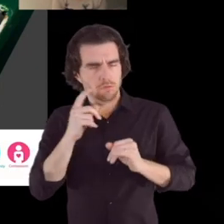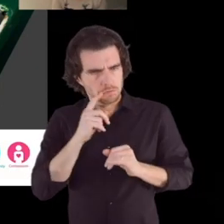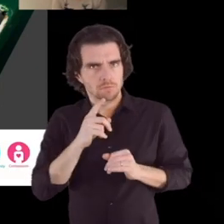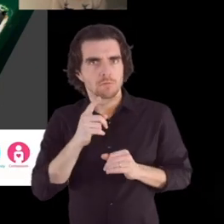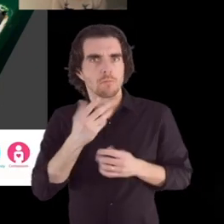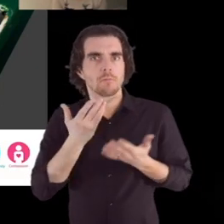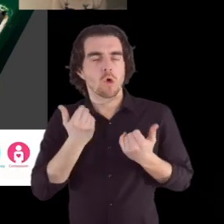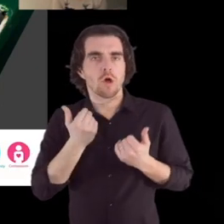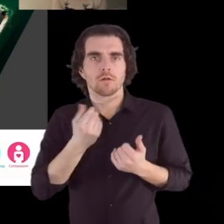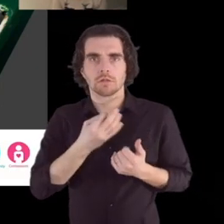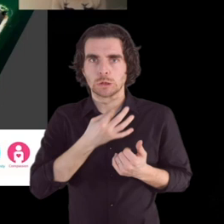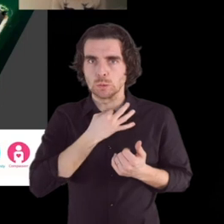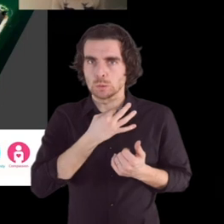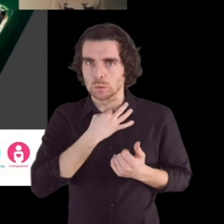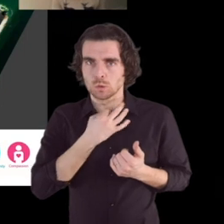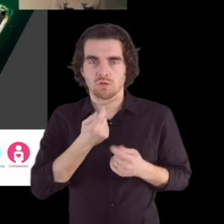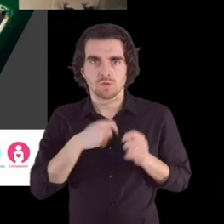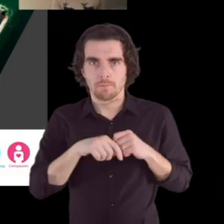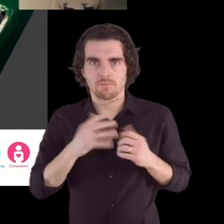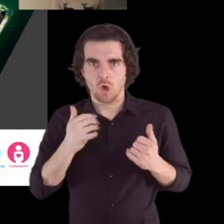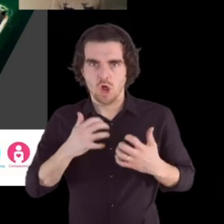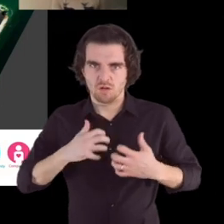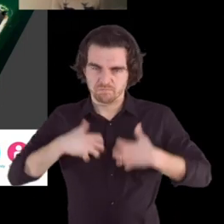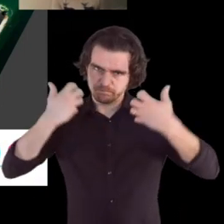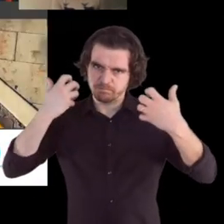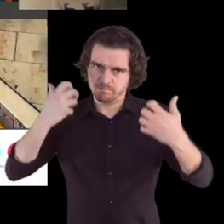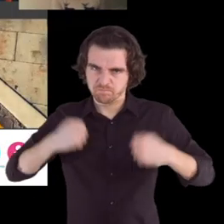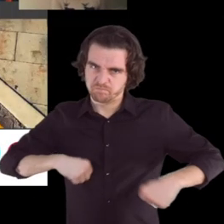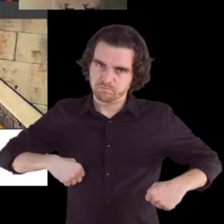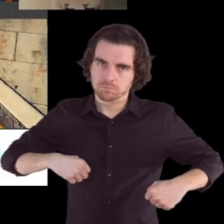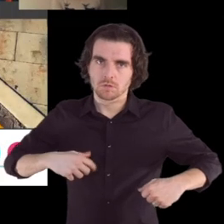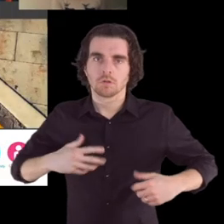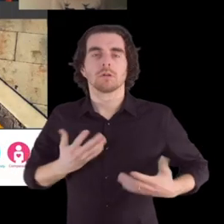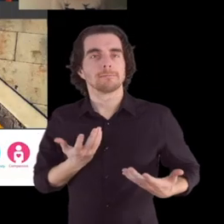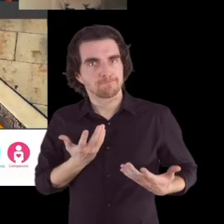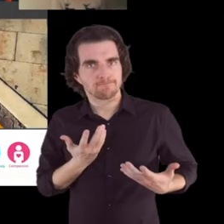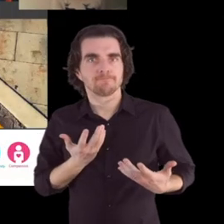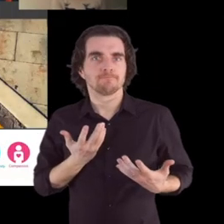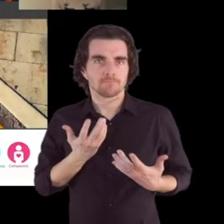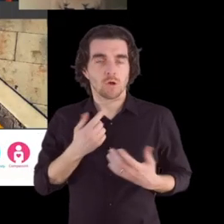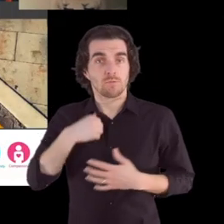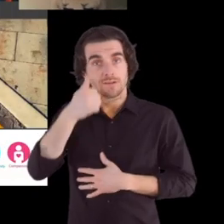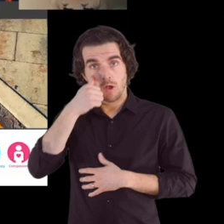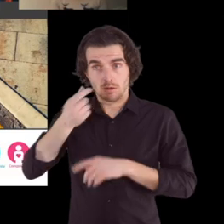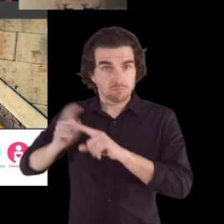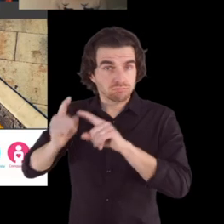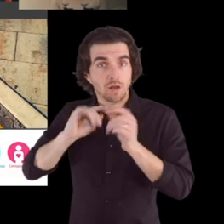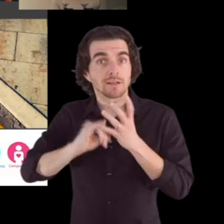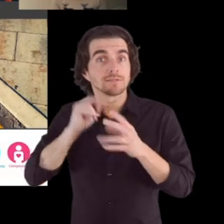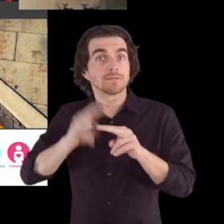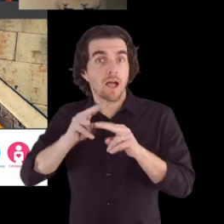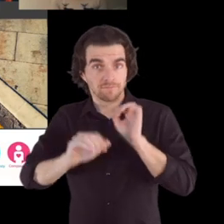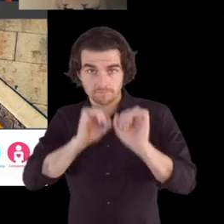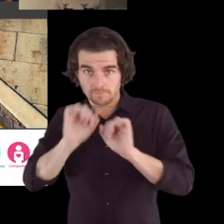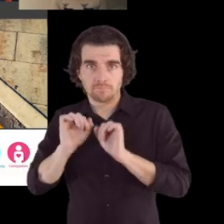notice that you're doing more risky things or getting violently angry. So across what we know from